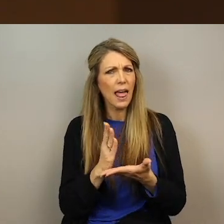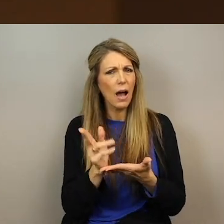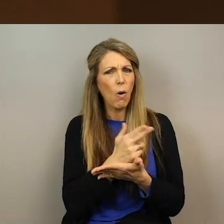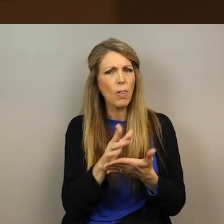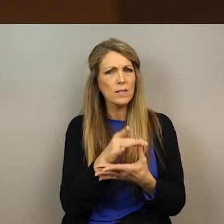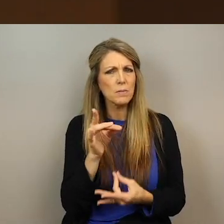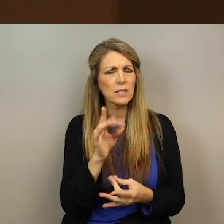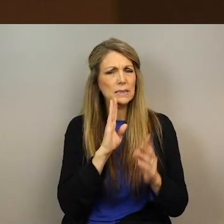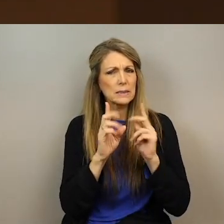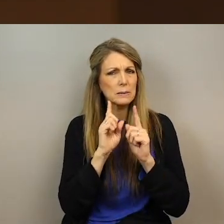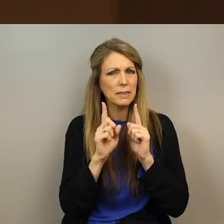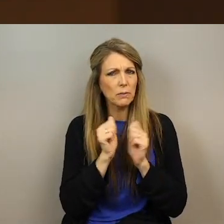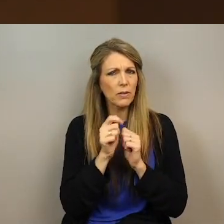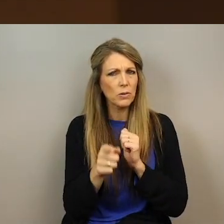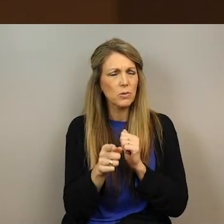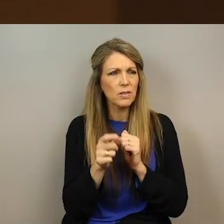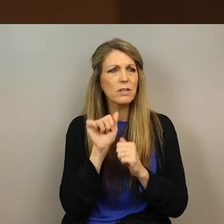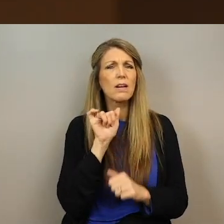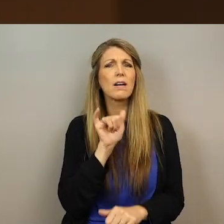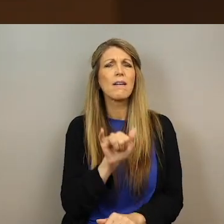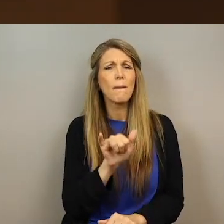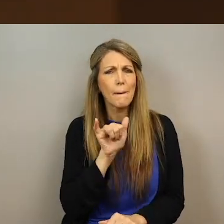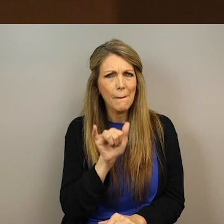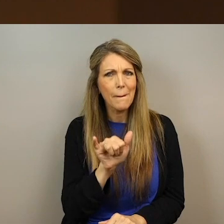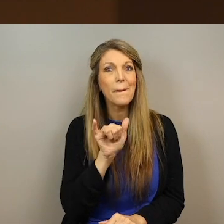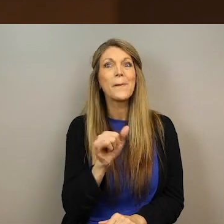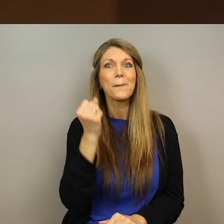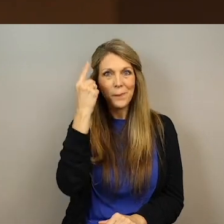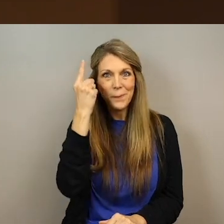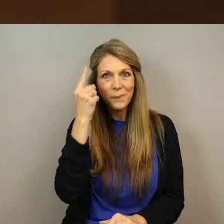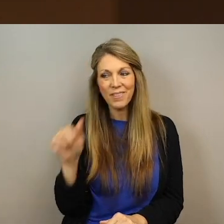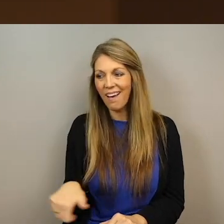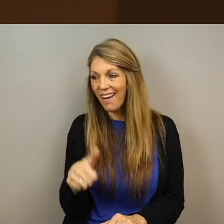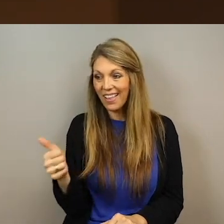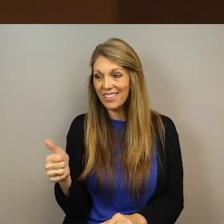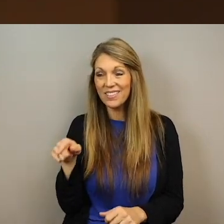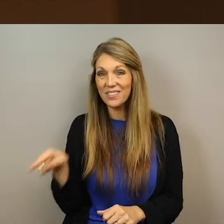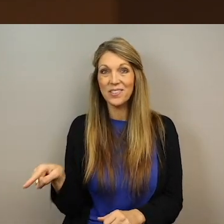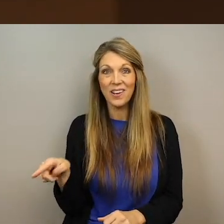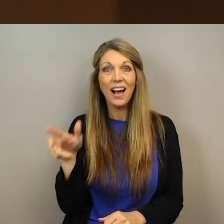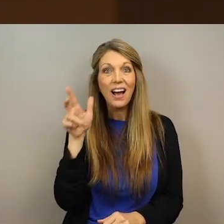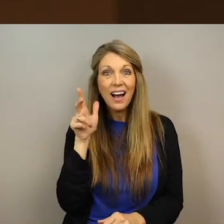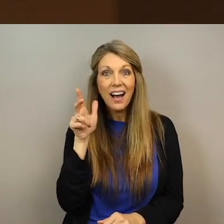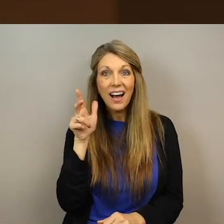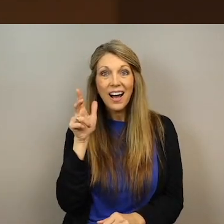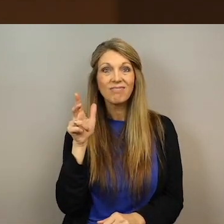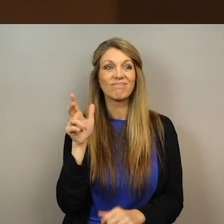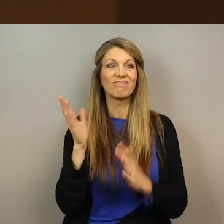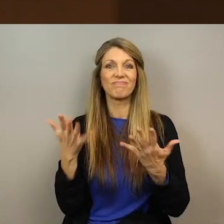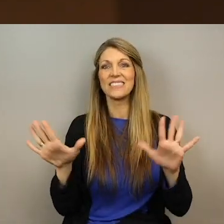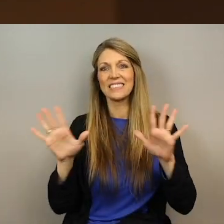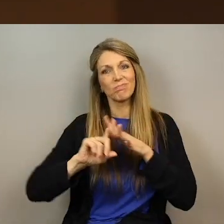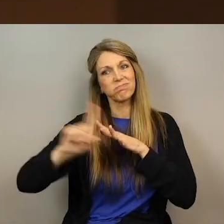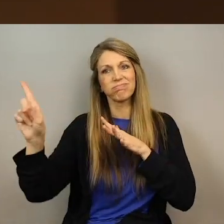Spirit to speak into your life, and you're going to start to get it. And others of you are going to listen this morning, and you're going to move on with what you're doing. And